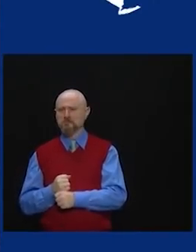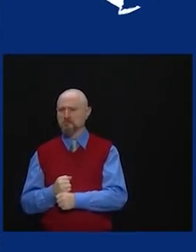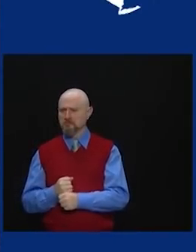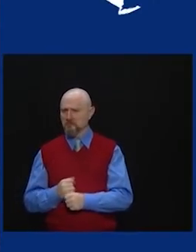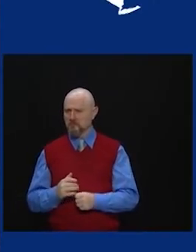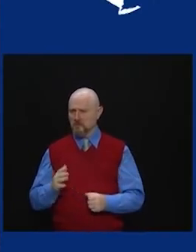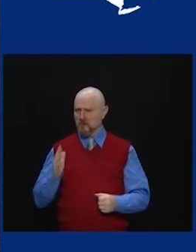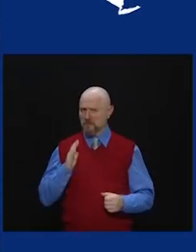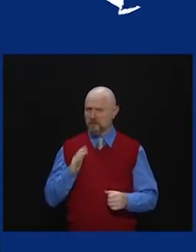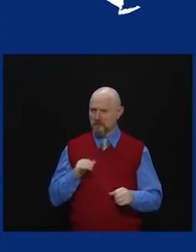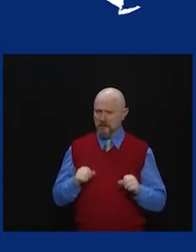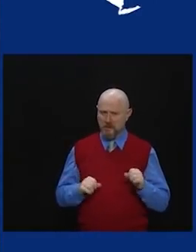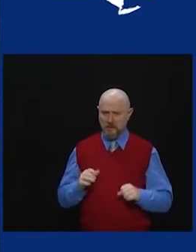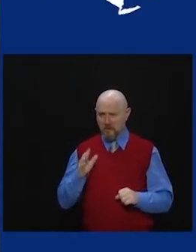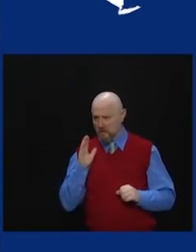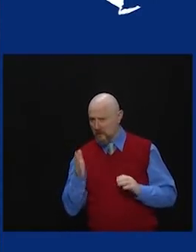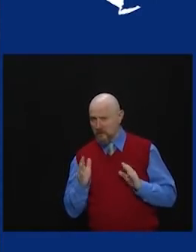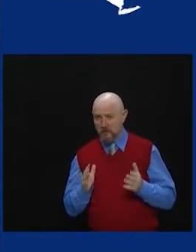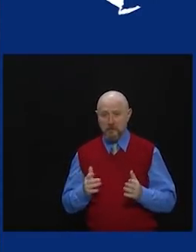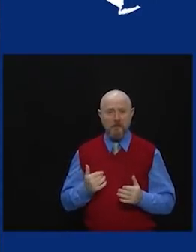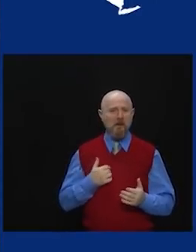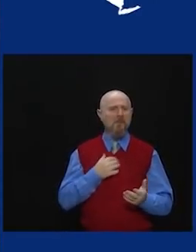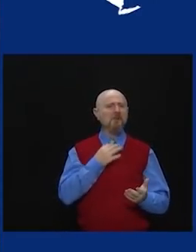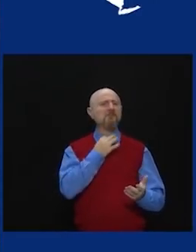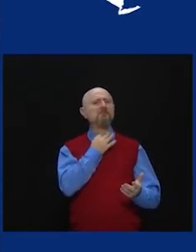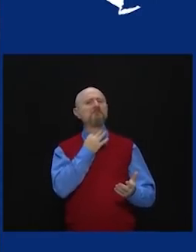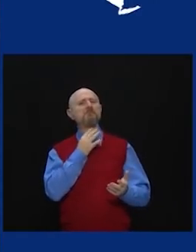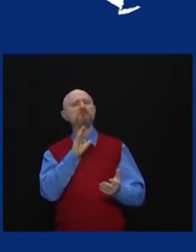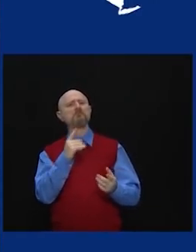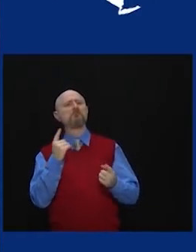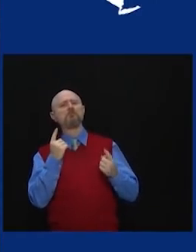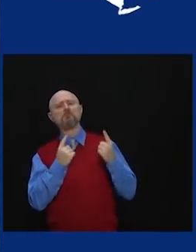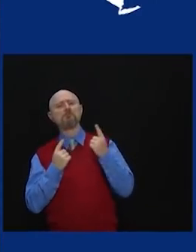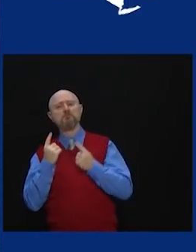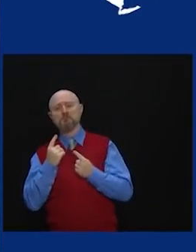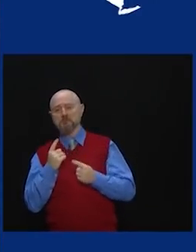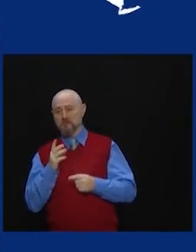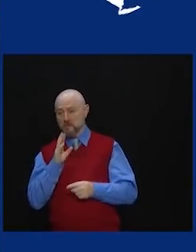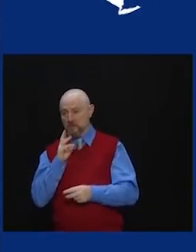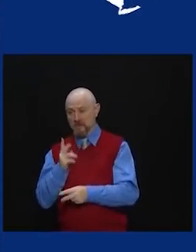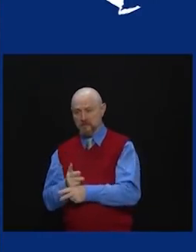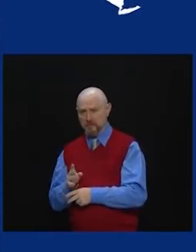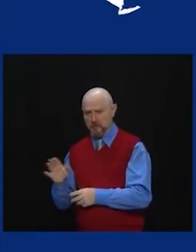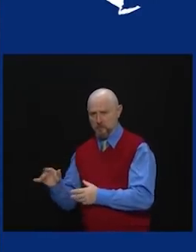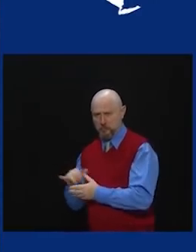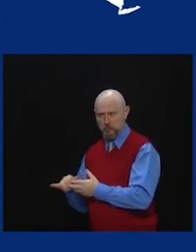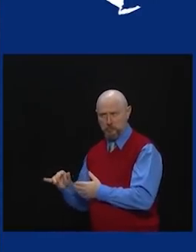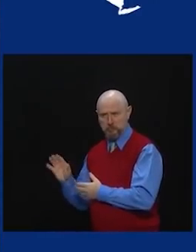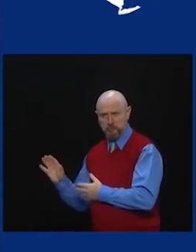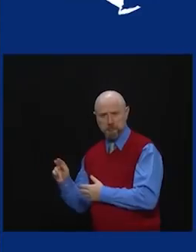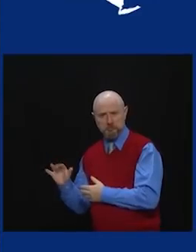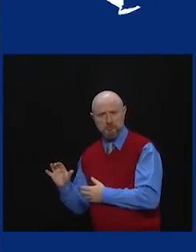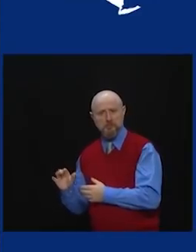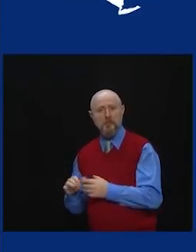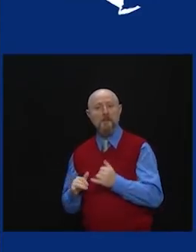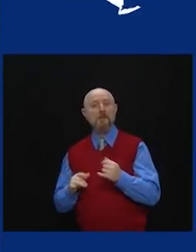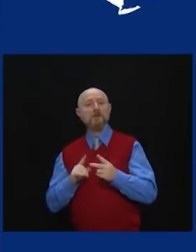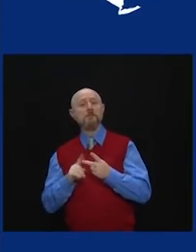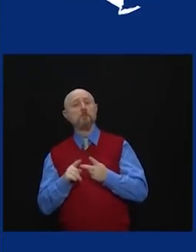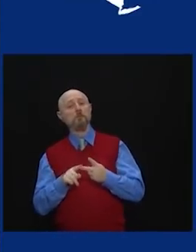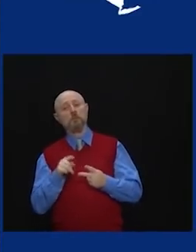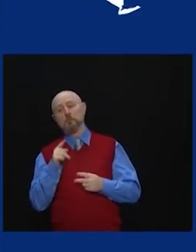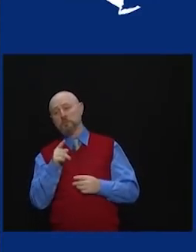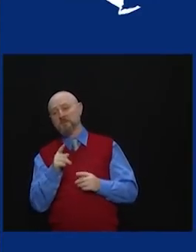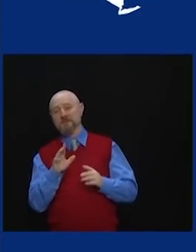what you think about the fact that he is going to keep that, and whether you and your team and your administration, given